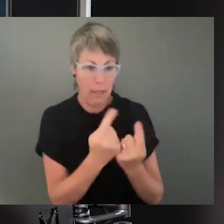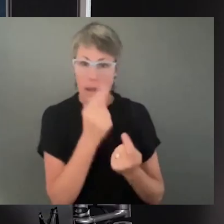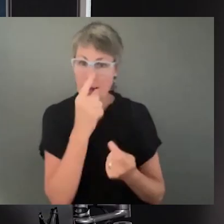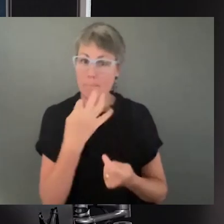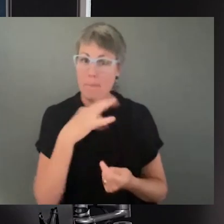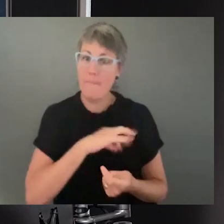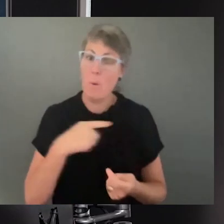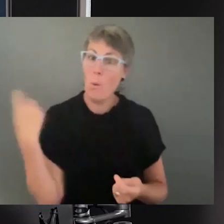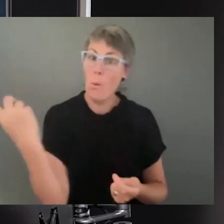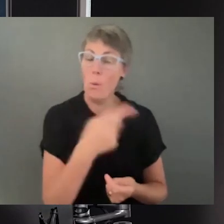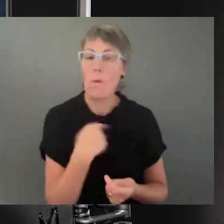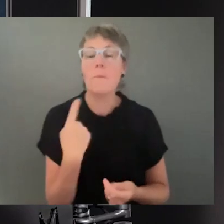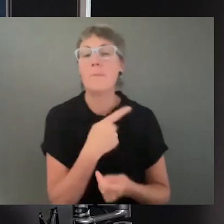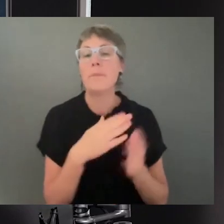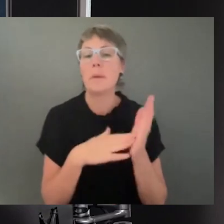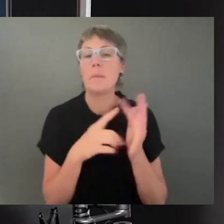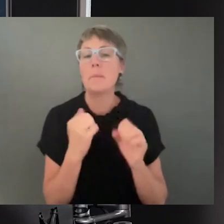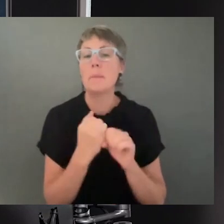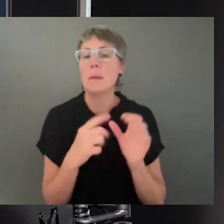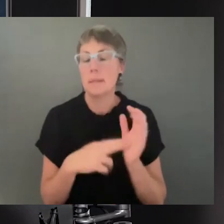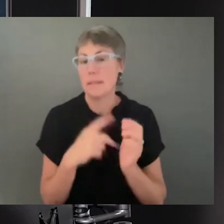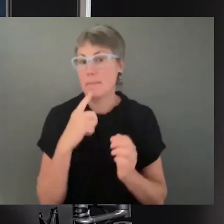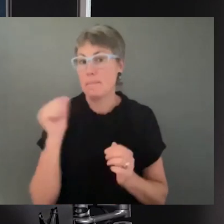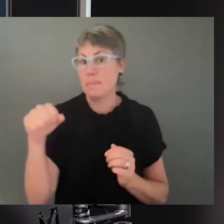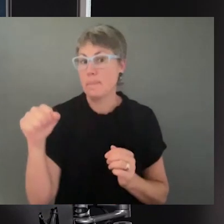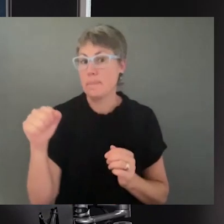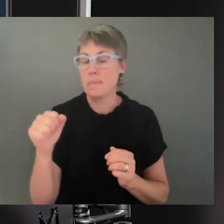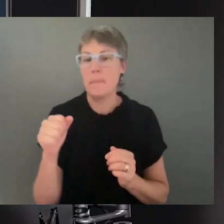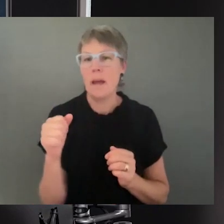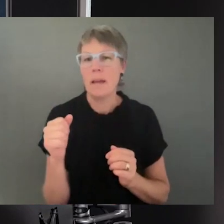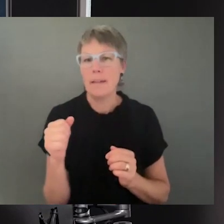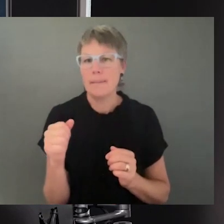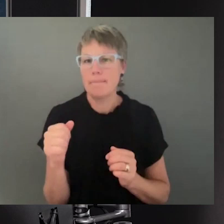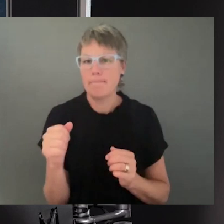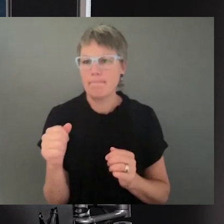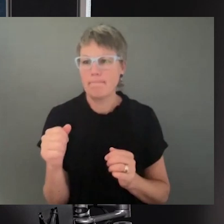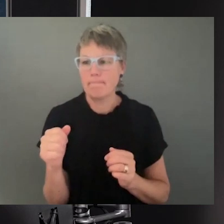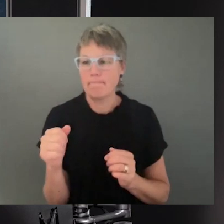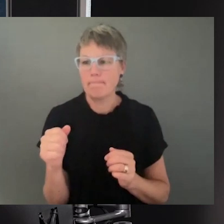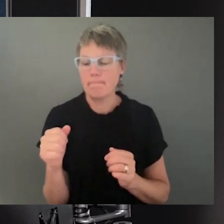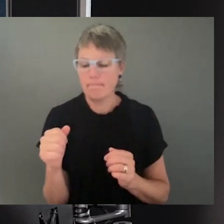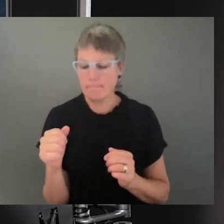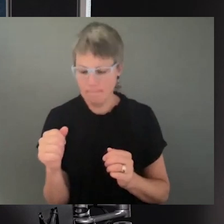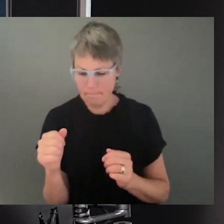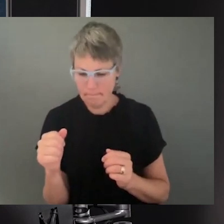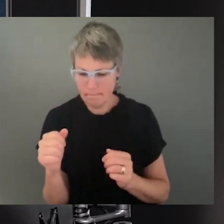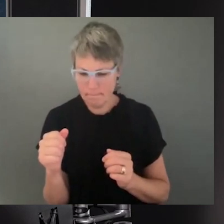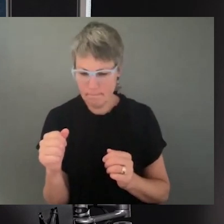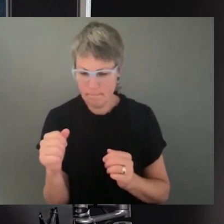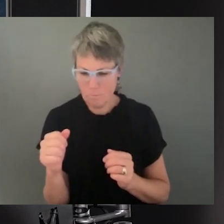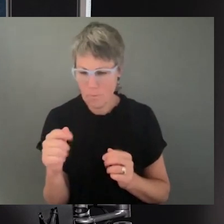absolutely. Well, it's my favourite concept. It's called the curb cut effect. And ostensibly, it came from those